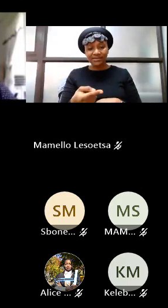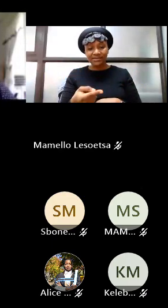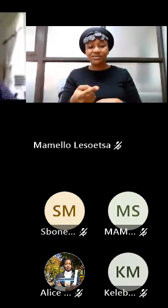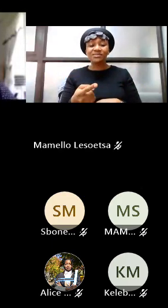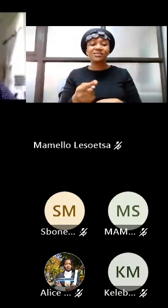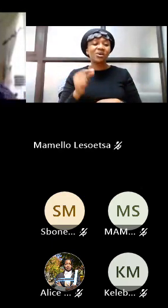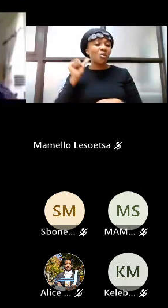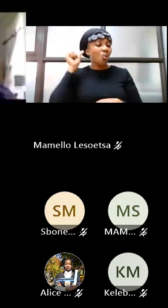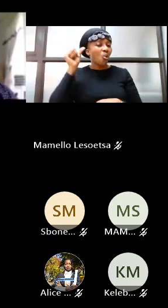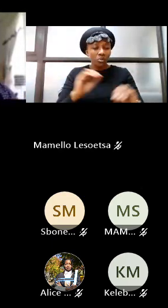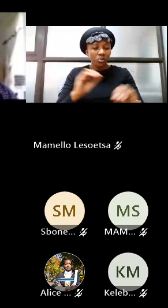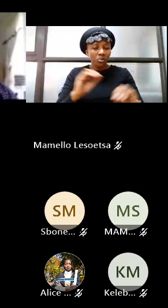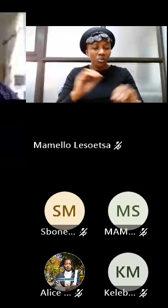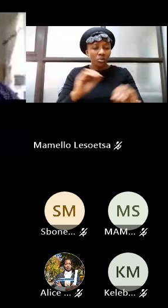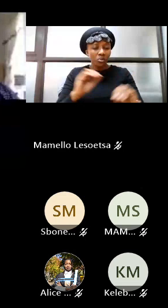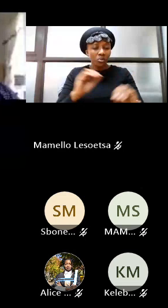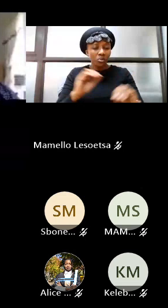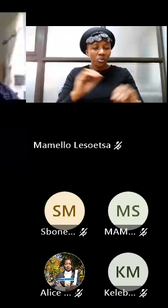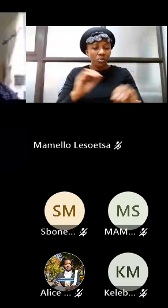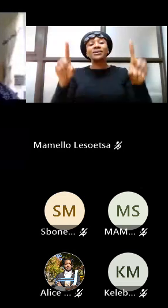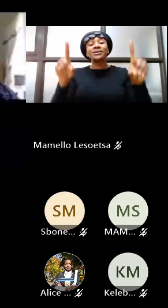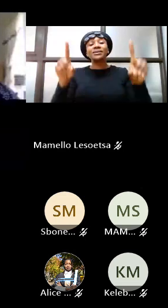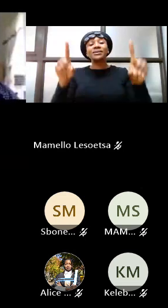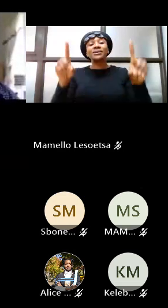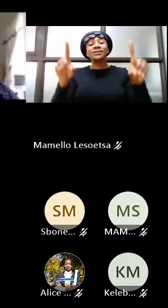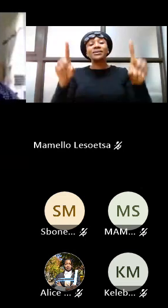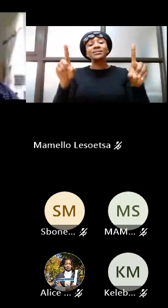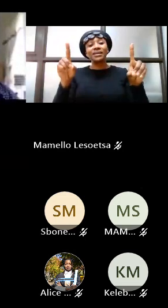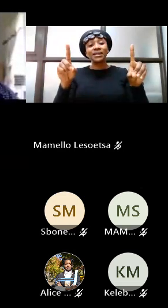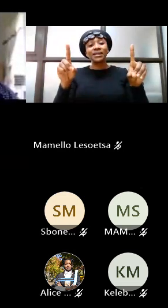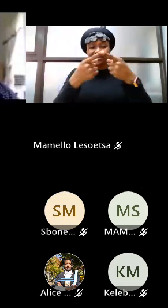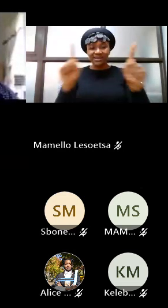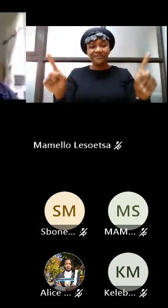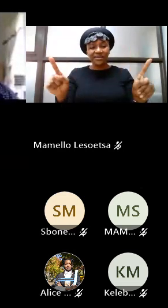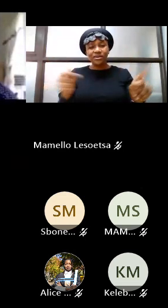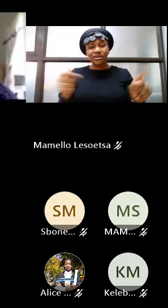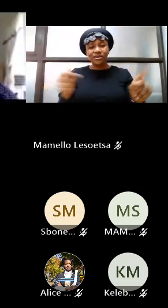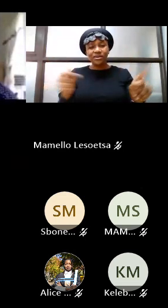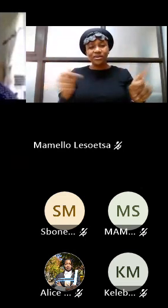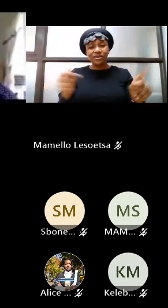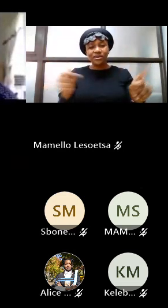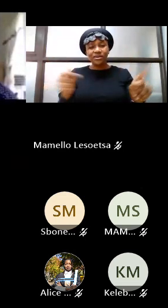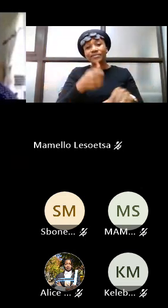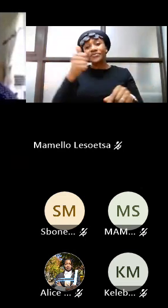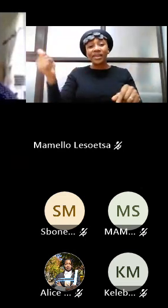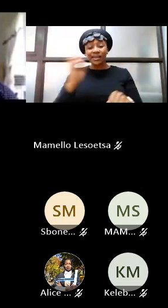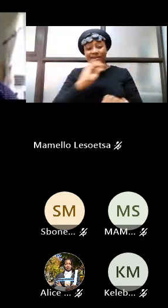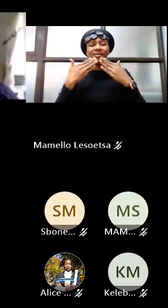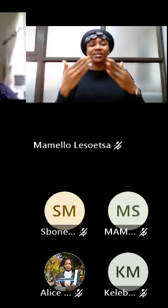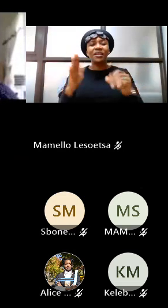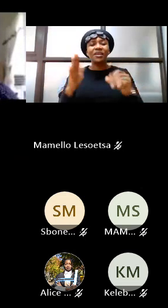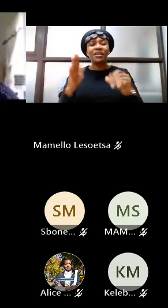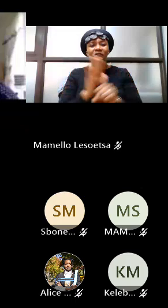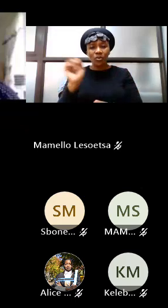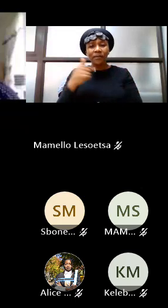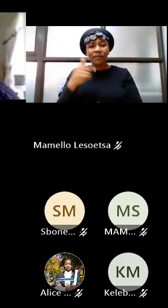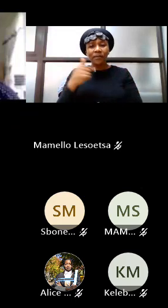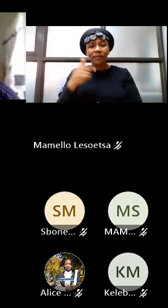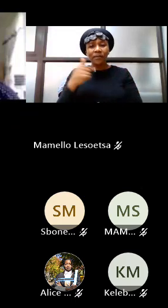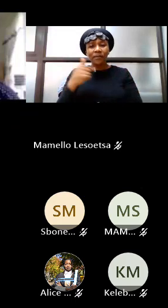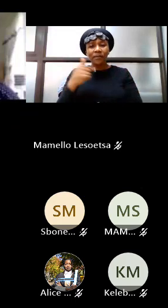So with my educational journey, it's different to a lot of disabled people, and I'm so thankful in a way that I've had my